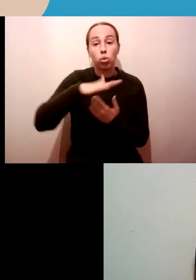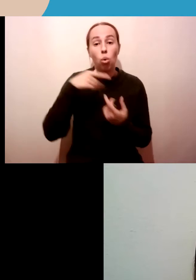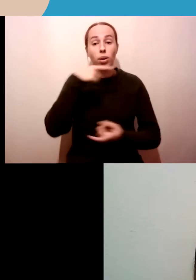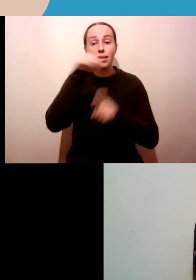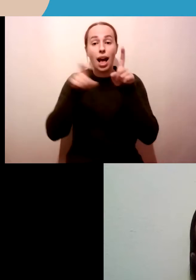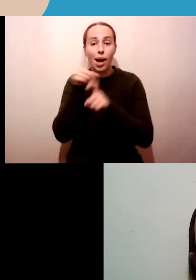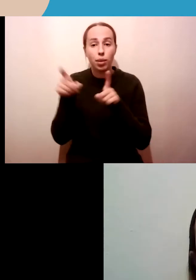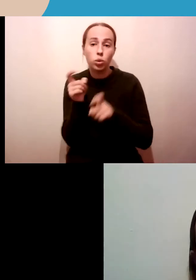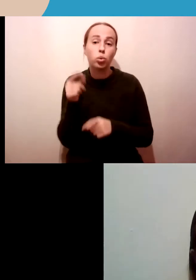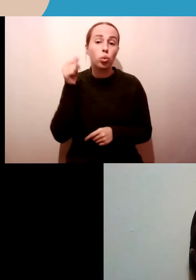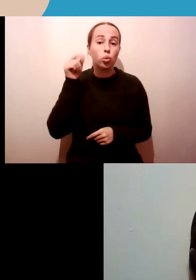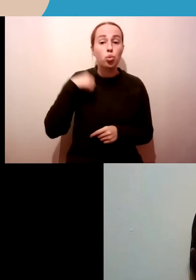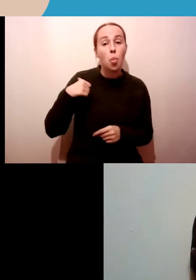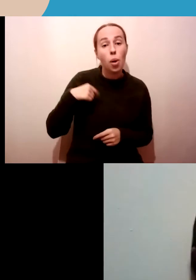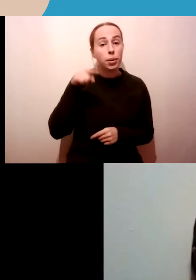demonstrates